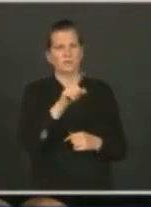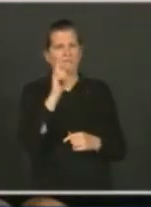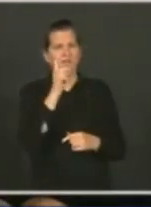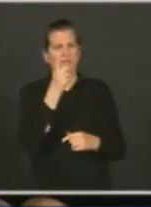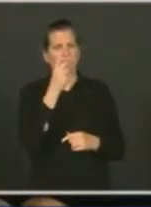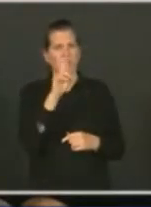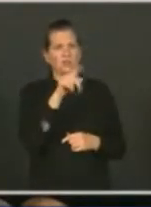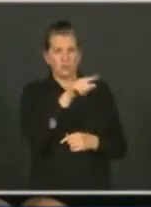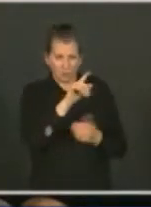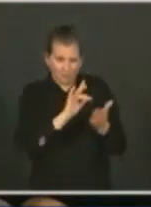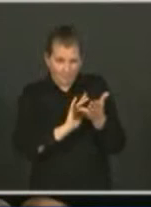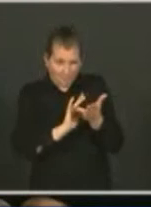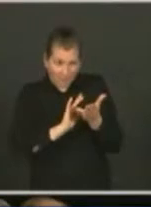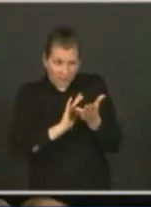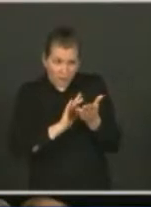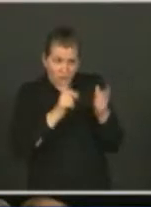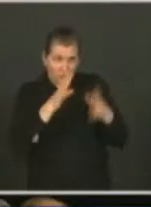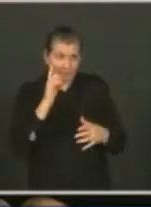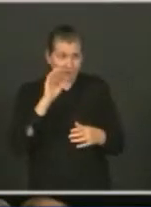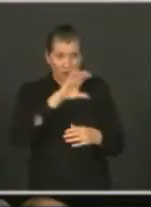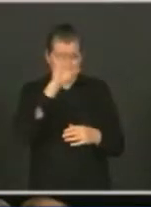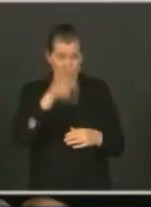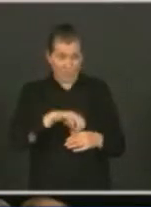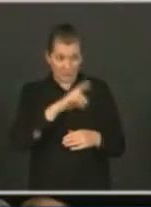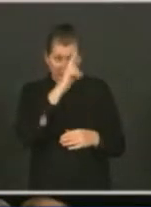facility, if it has to open,